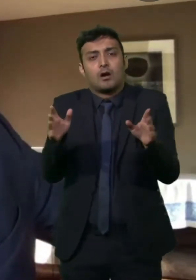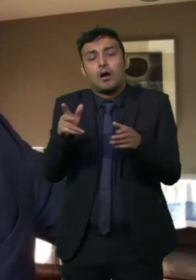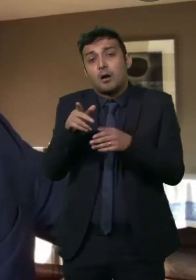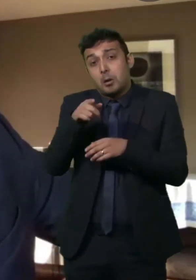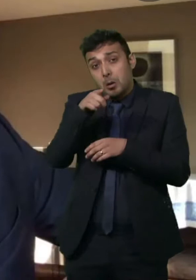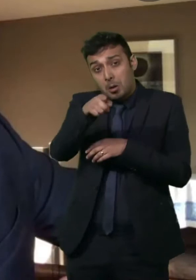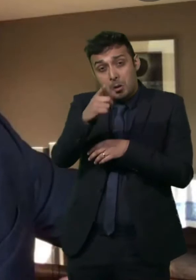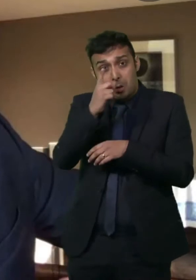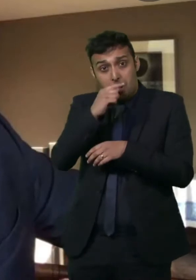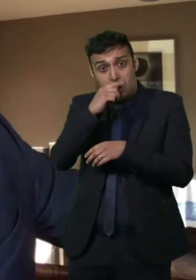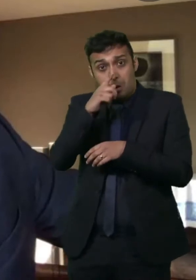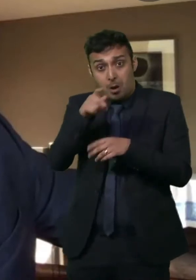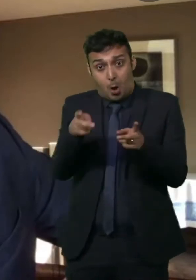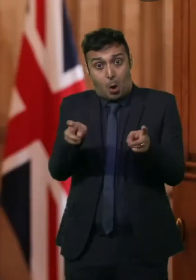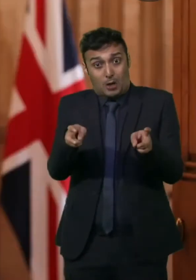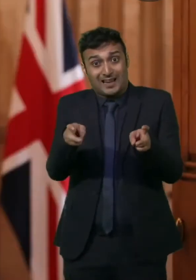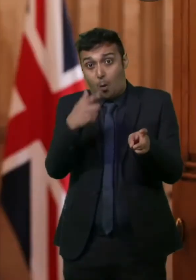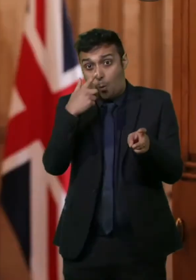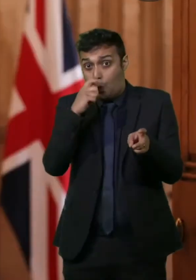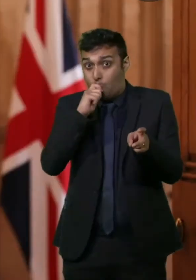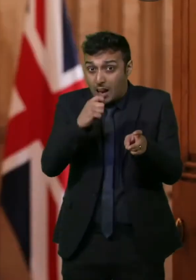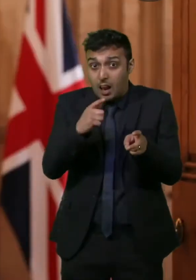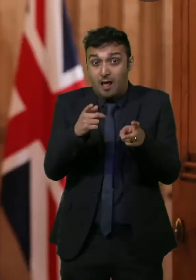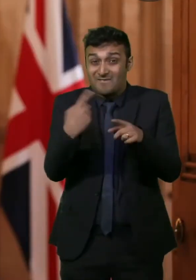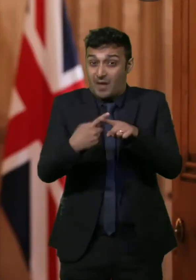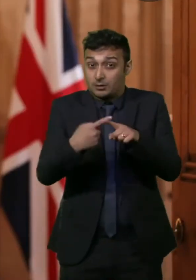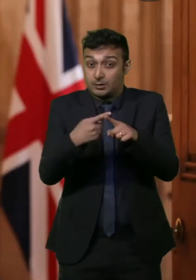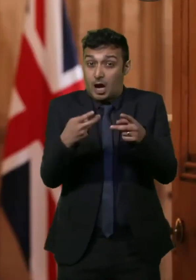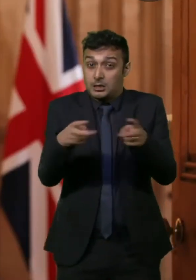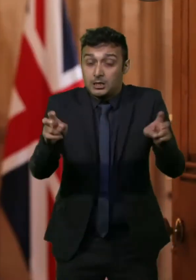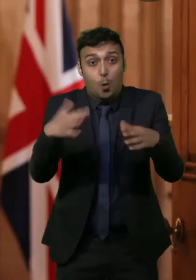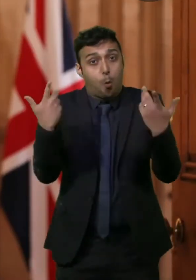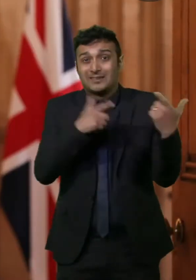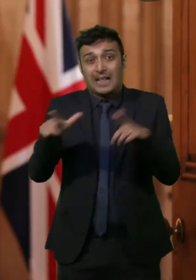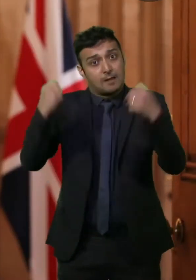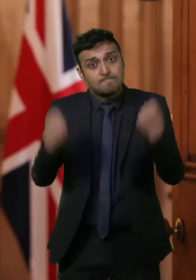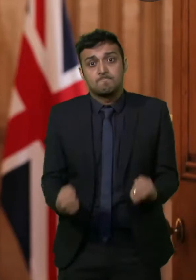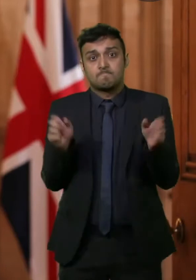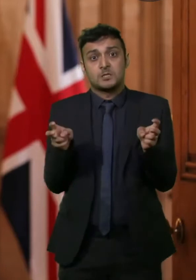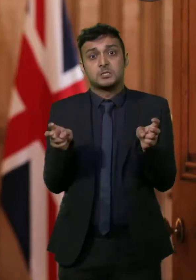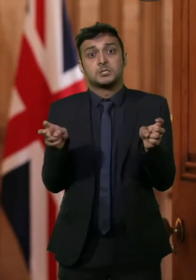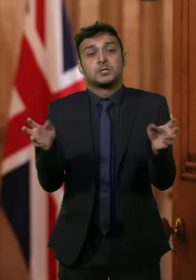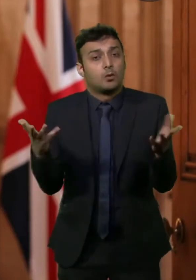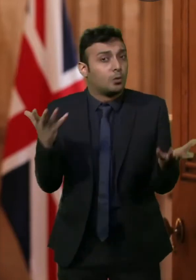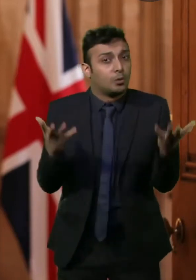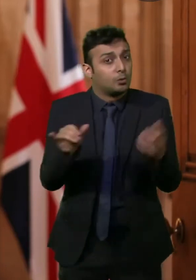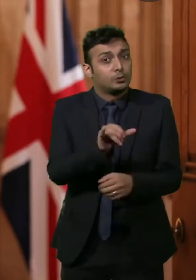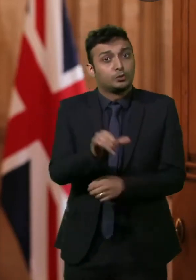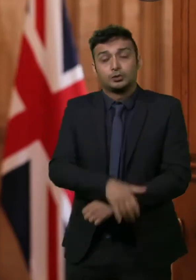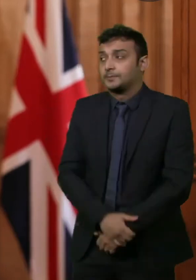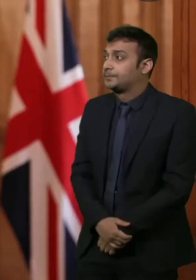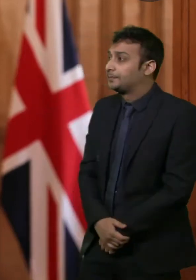measures? Well, thank you very much, Robert. And on your first point, all I can say is all